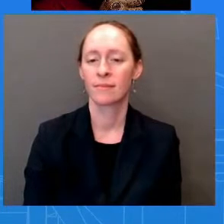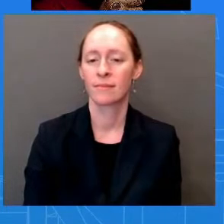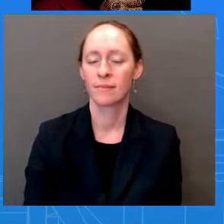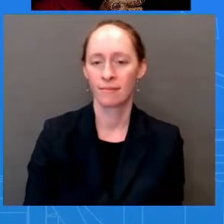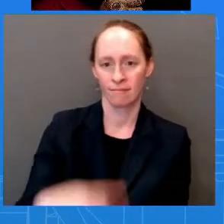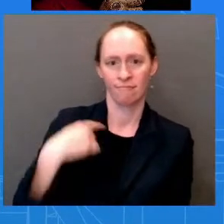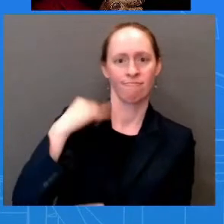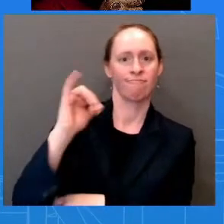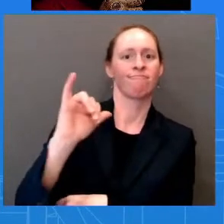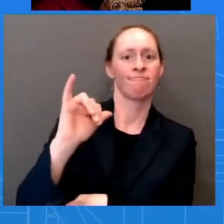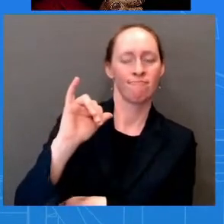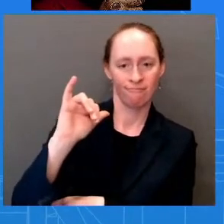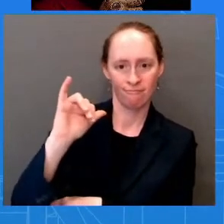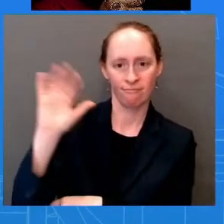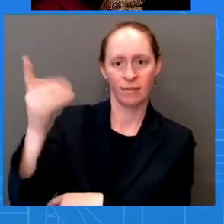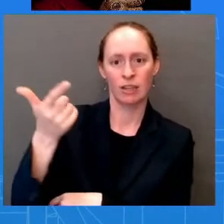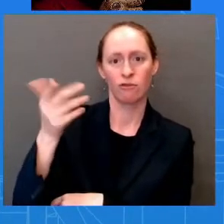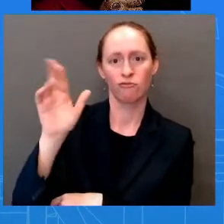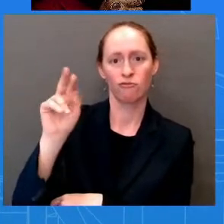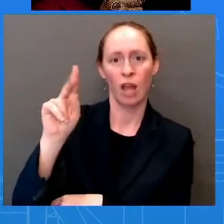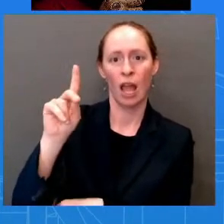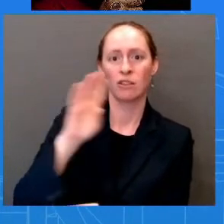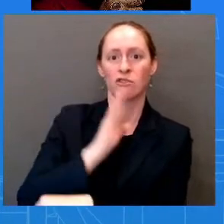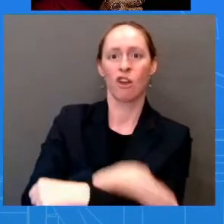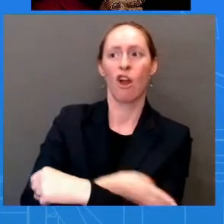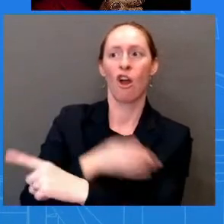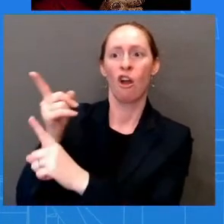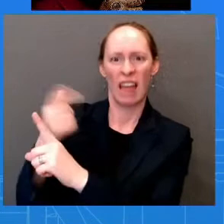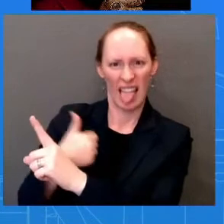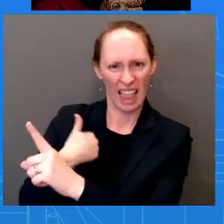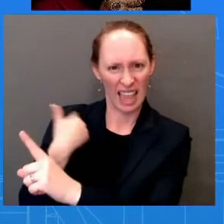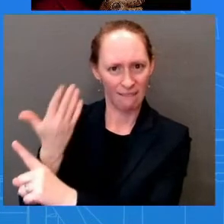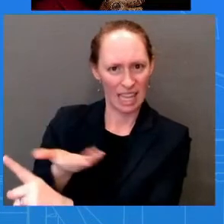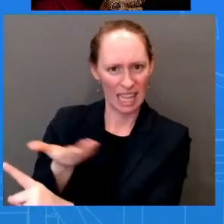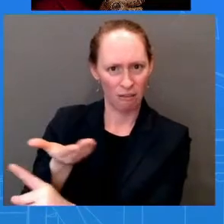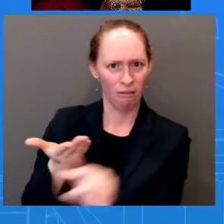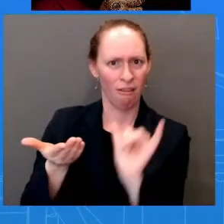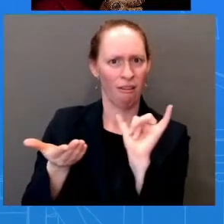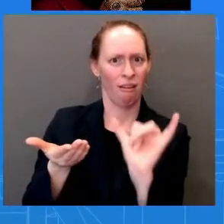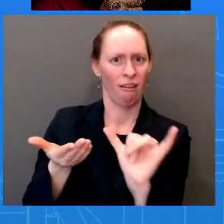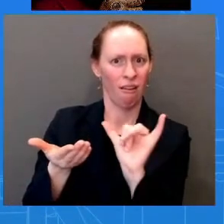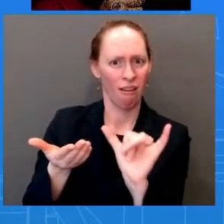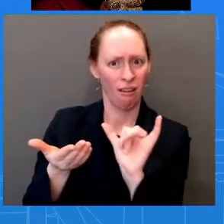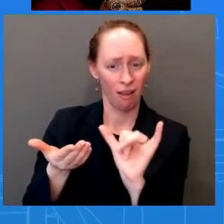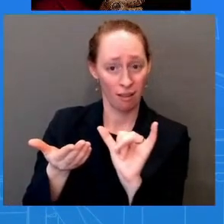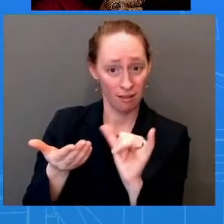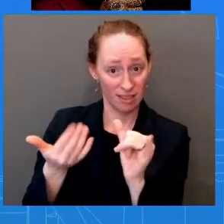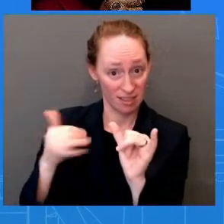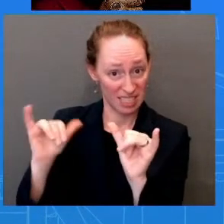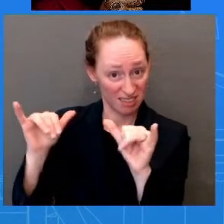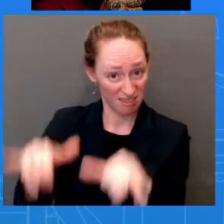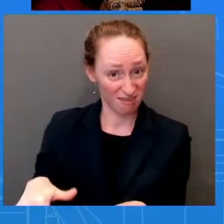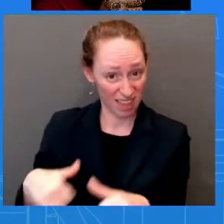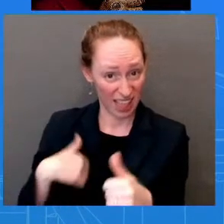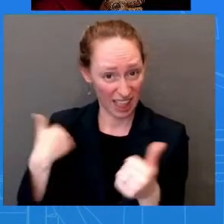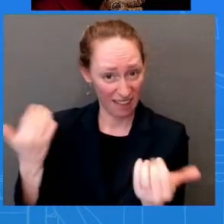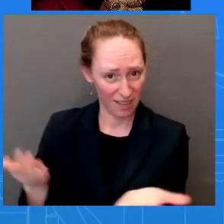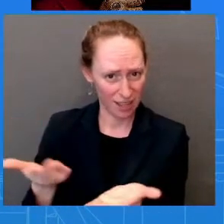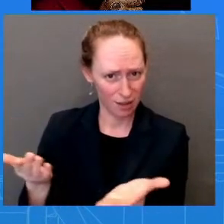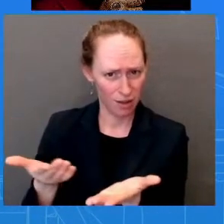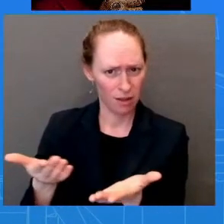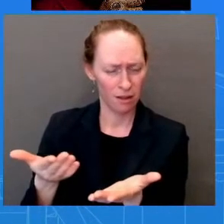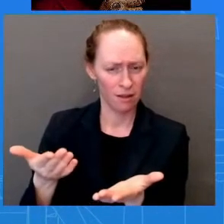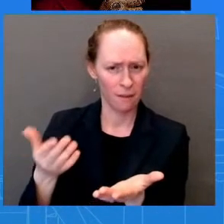plans to continue to live here and whether any other family members or other people besides the President and the First Lady live at the White House. I don't